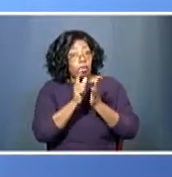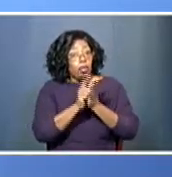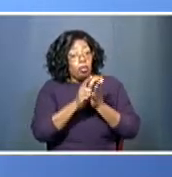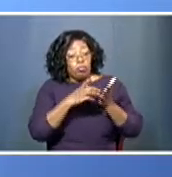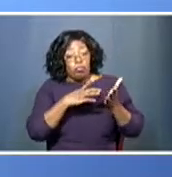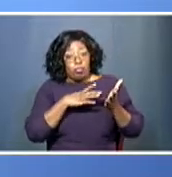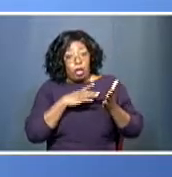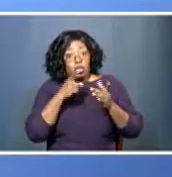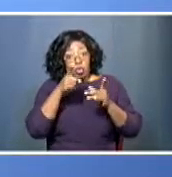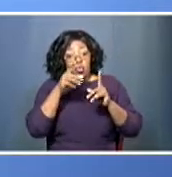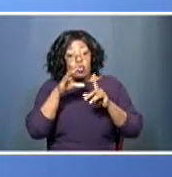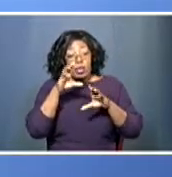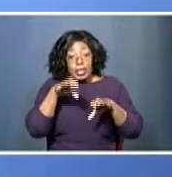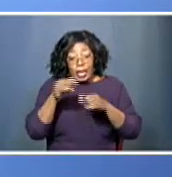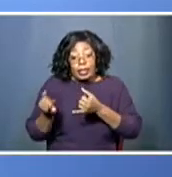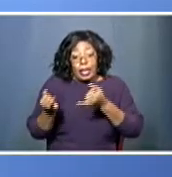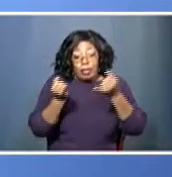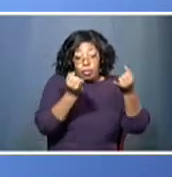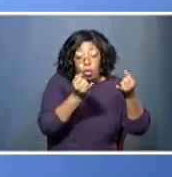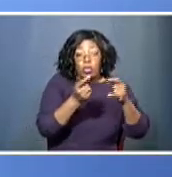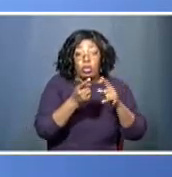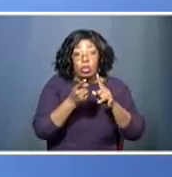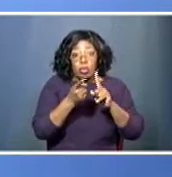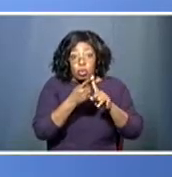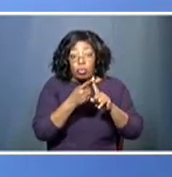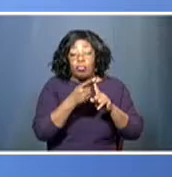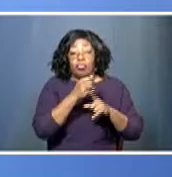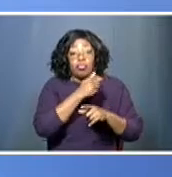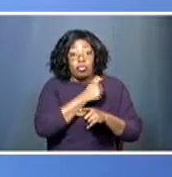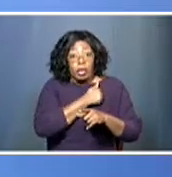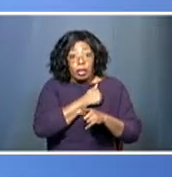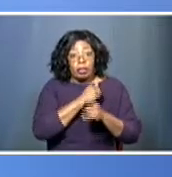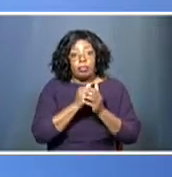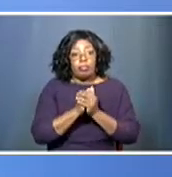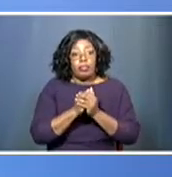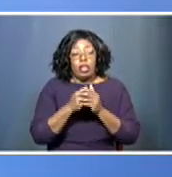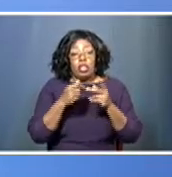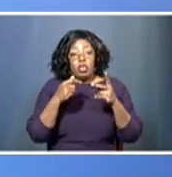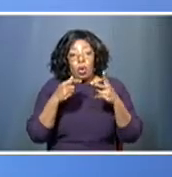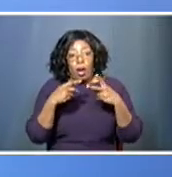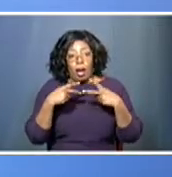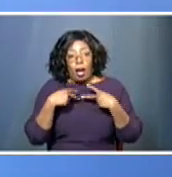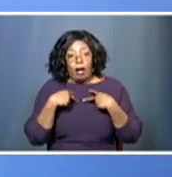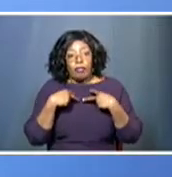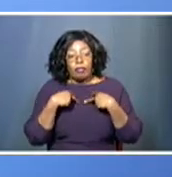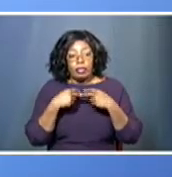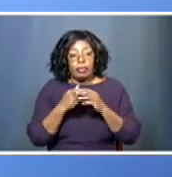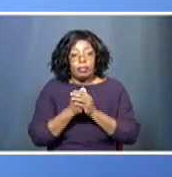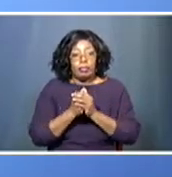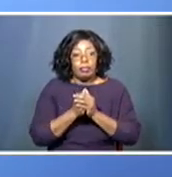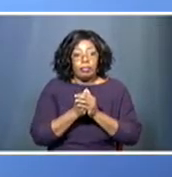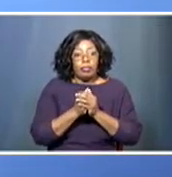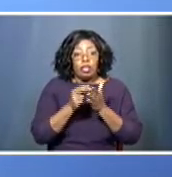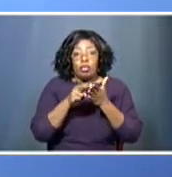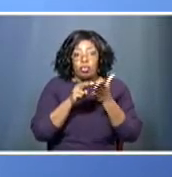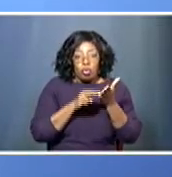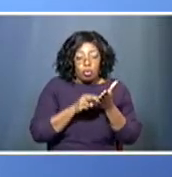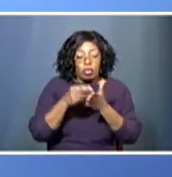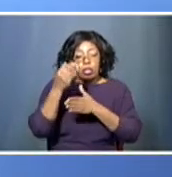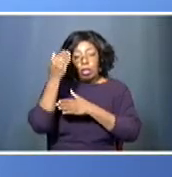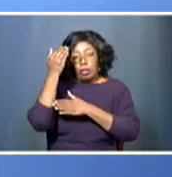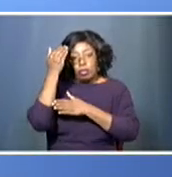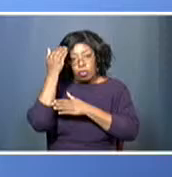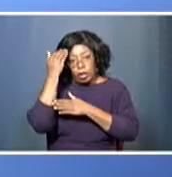that means you can import into Canada. You also have treaties that have a uniform recognition